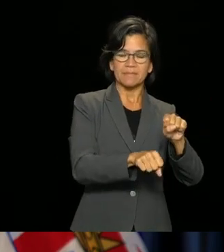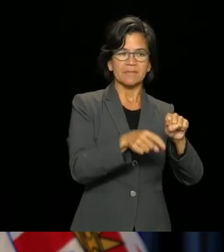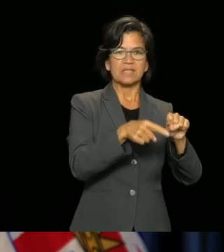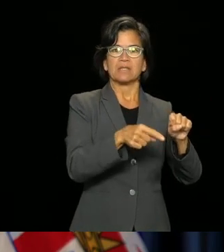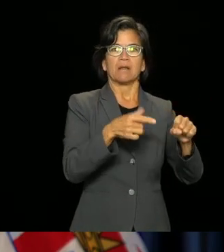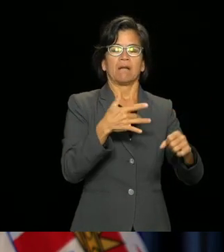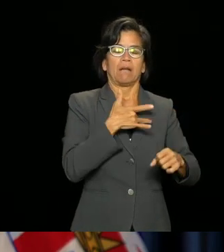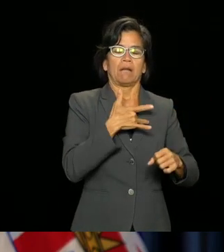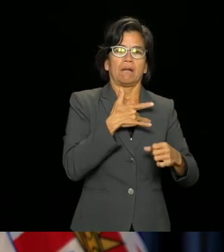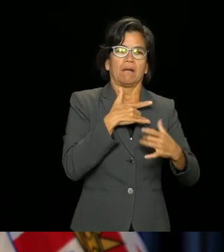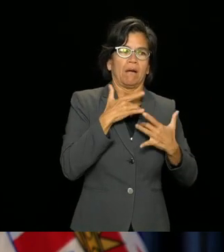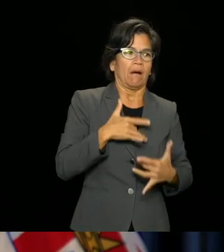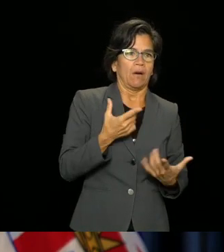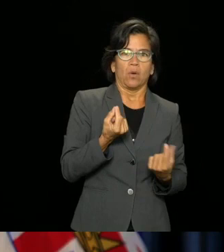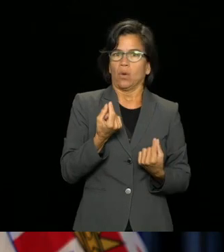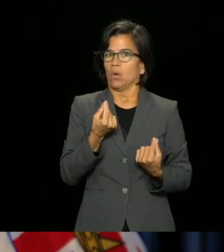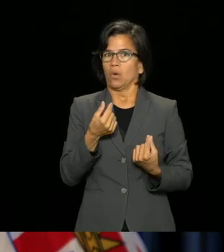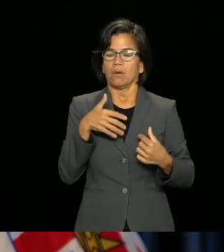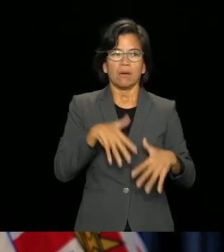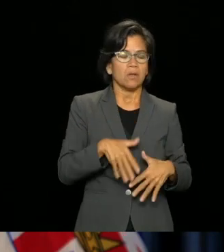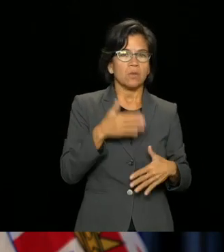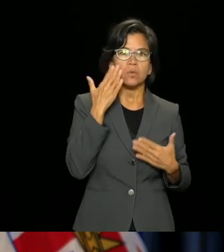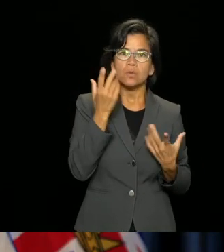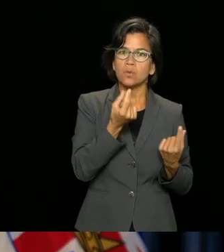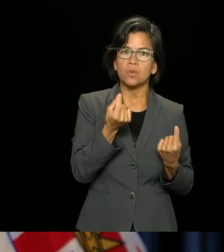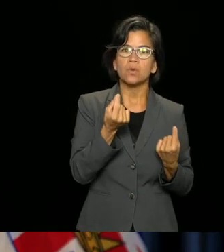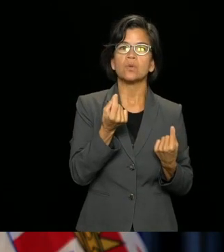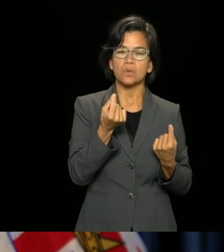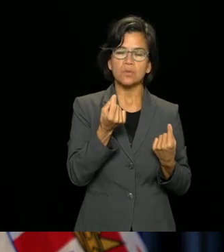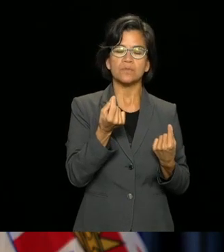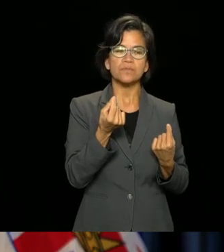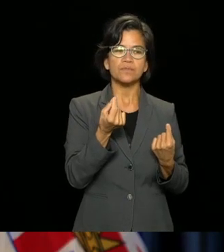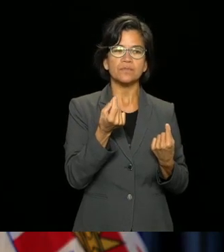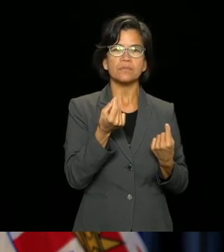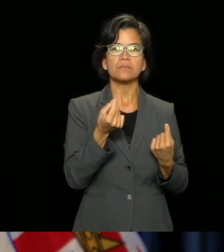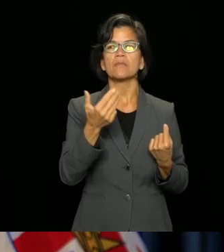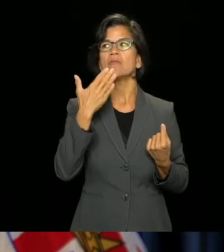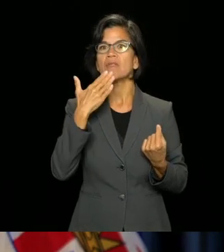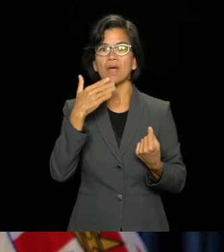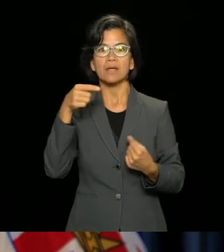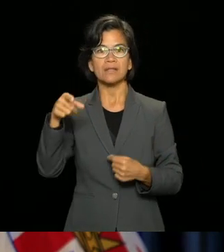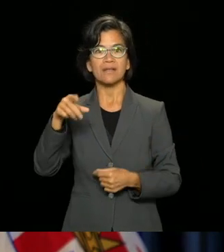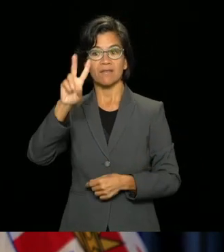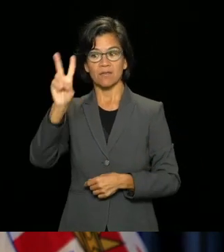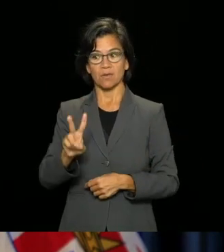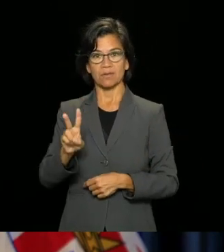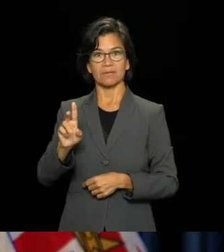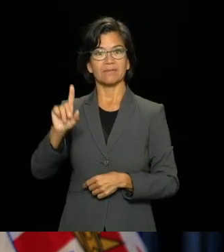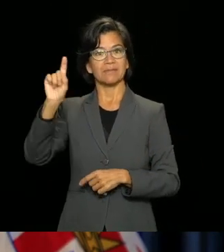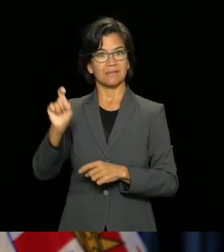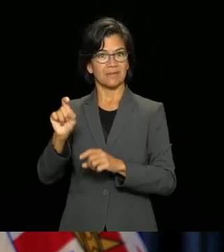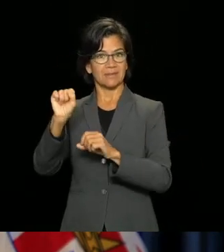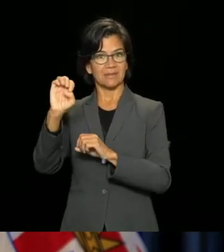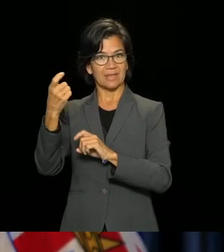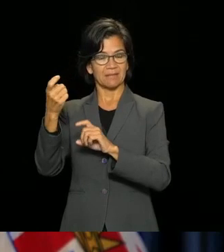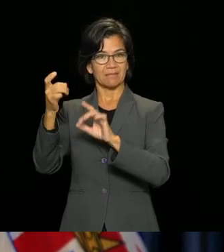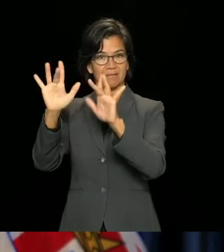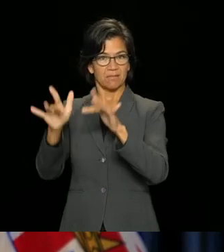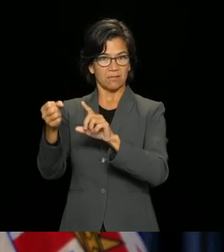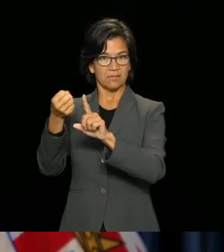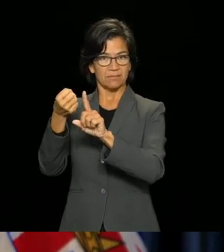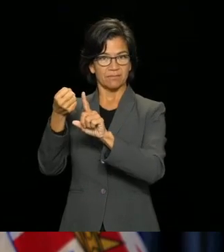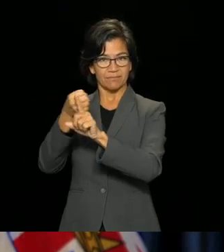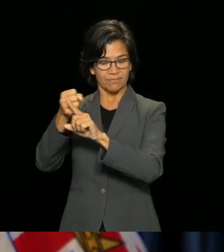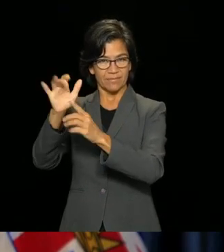so traumatized, she had not known where to turn to. We were fortunate that the Victoria Sexual Assault Centre was here